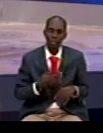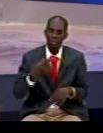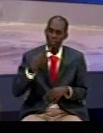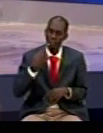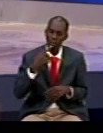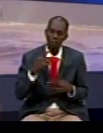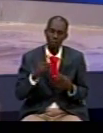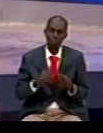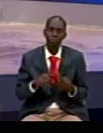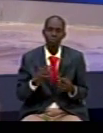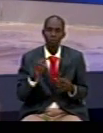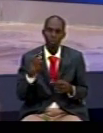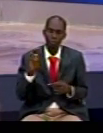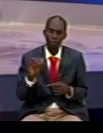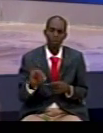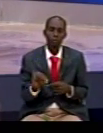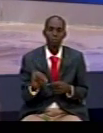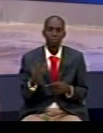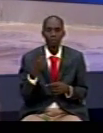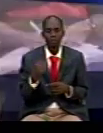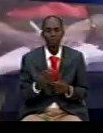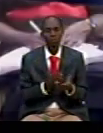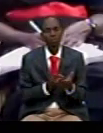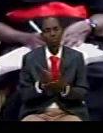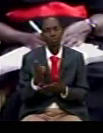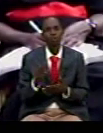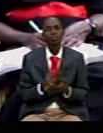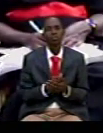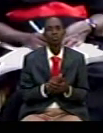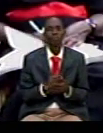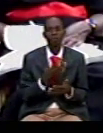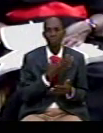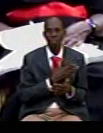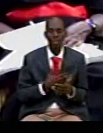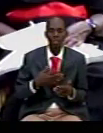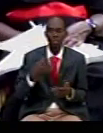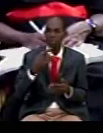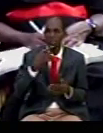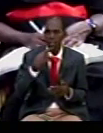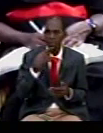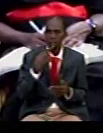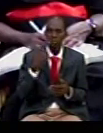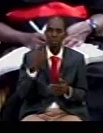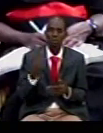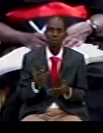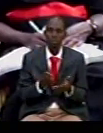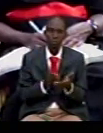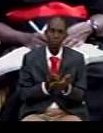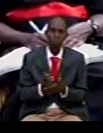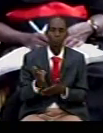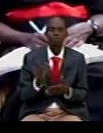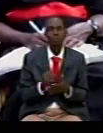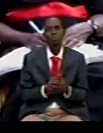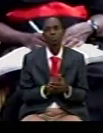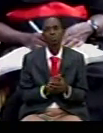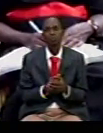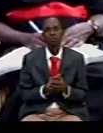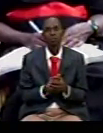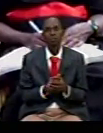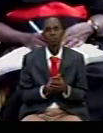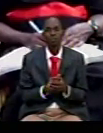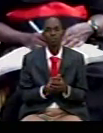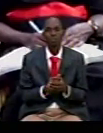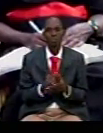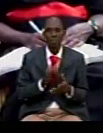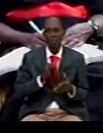told him the truth. And told him the truth.